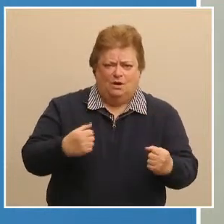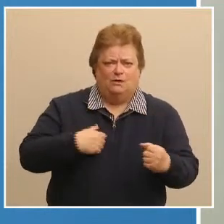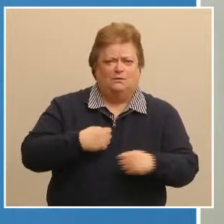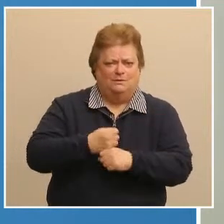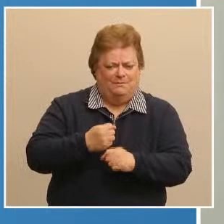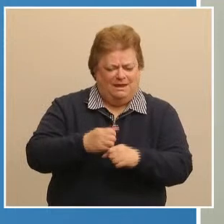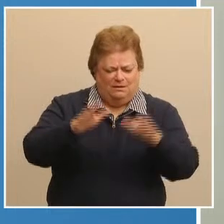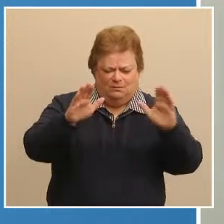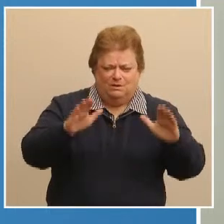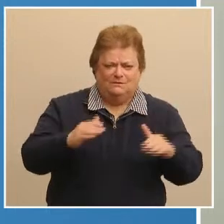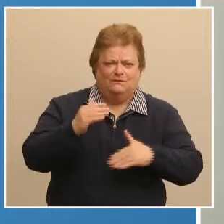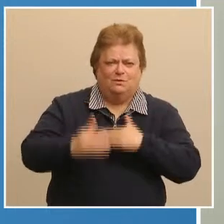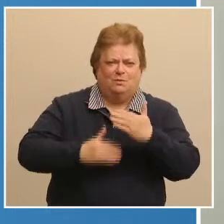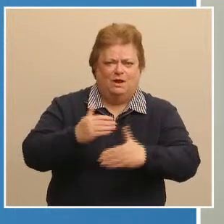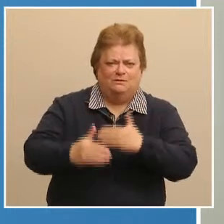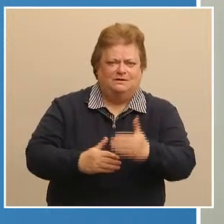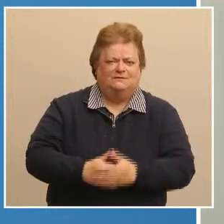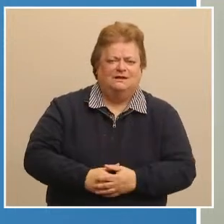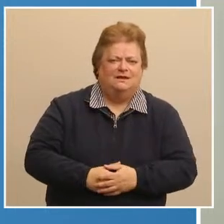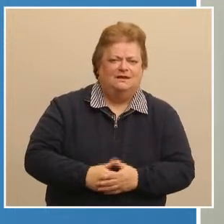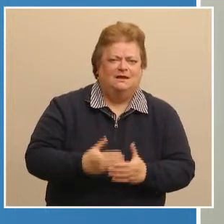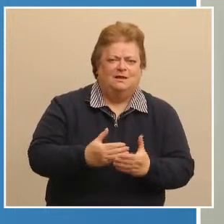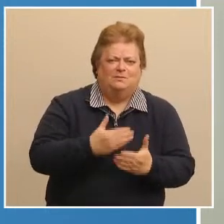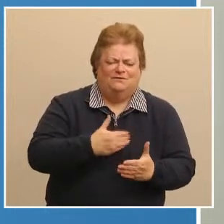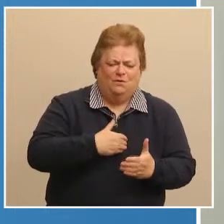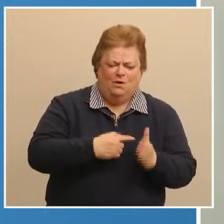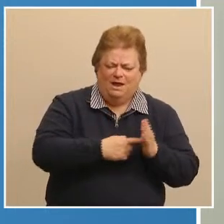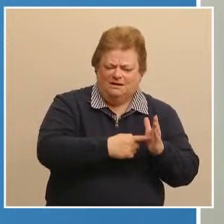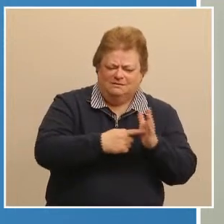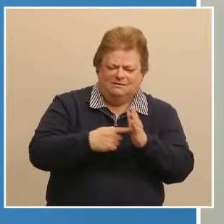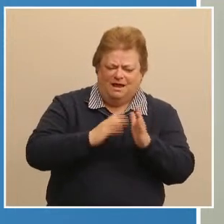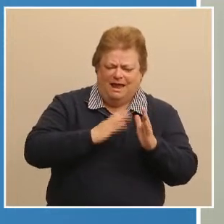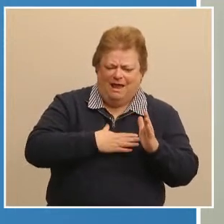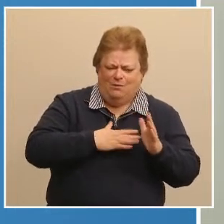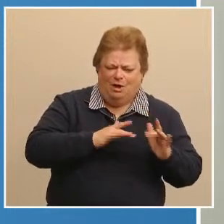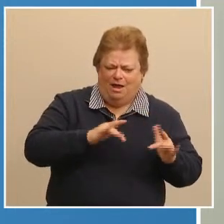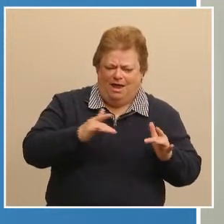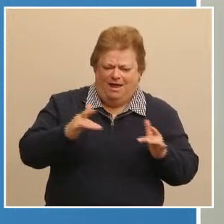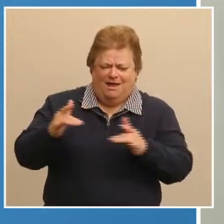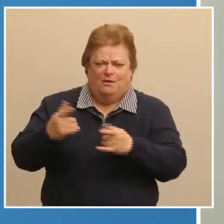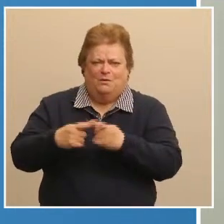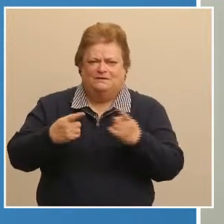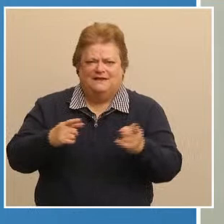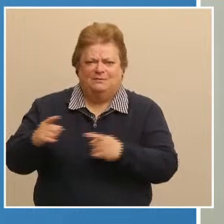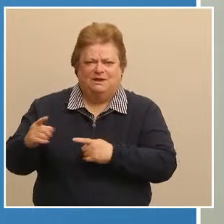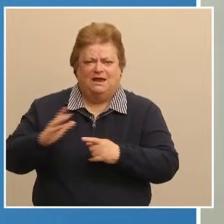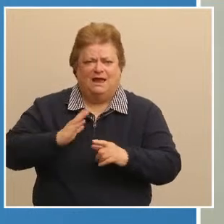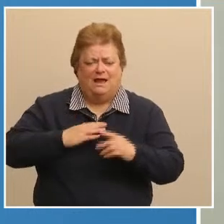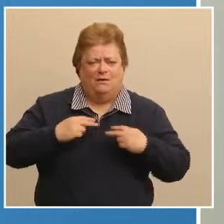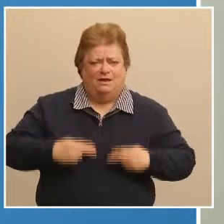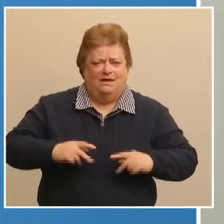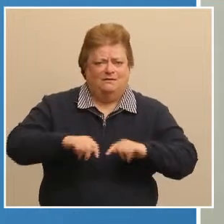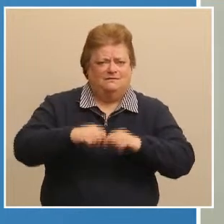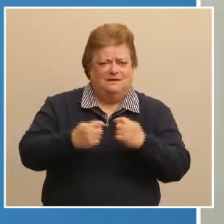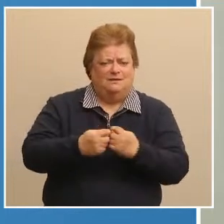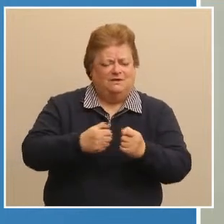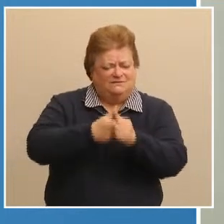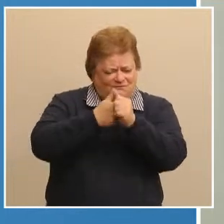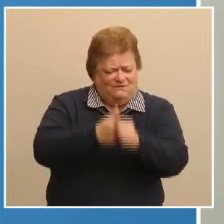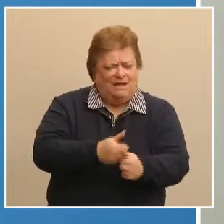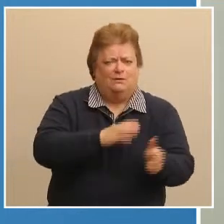progress. And before I share some highlights of our progress, I want to make clear that our health team is working according to a